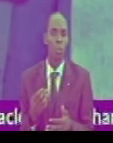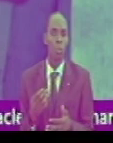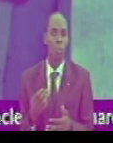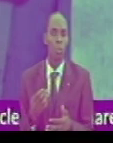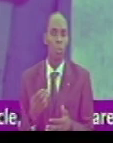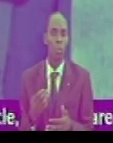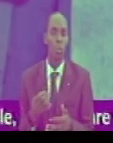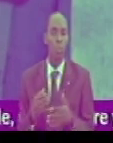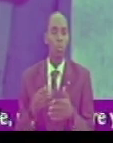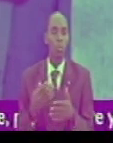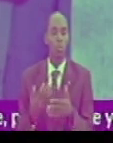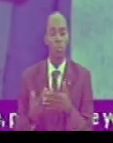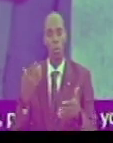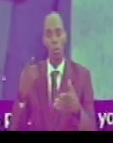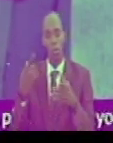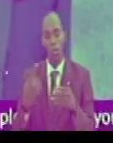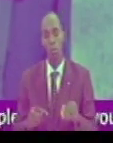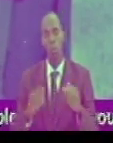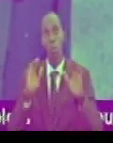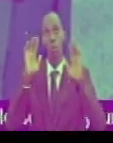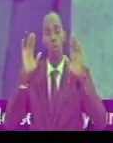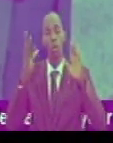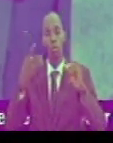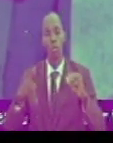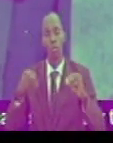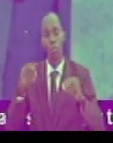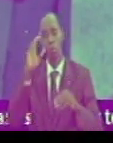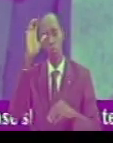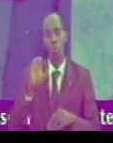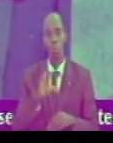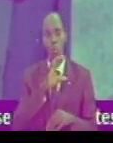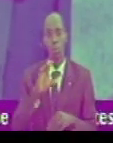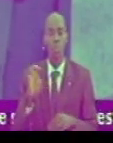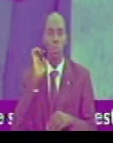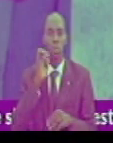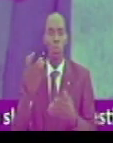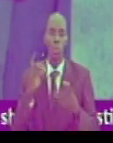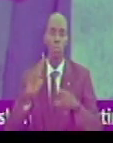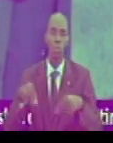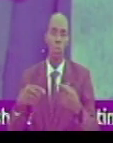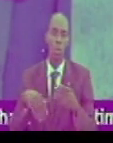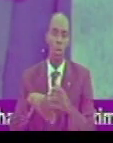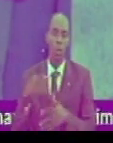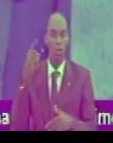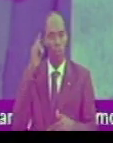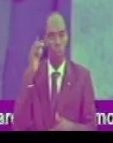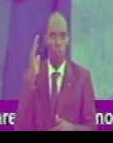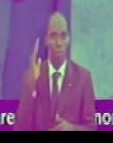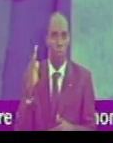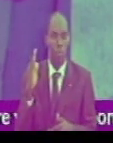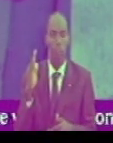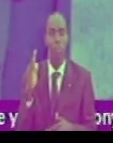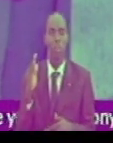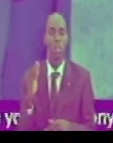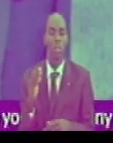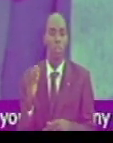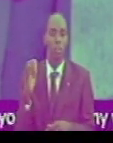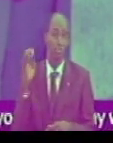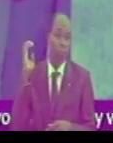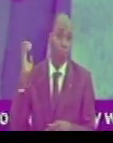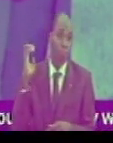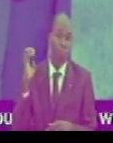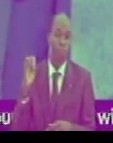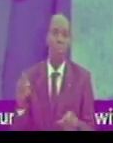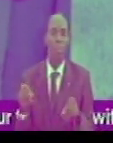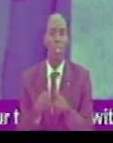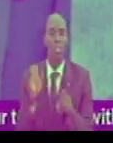evangelism. I normally go out on Wednesday. So when I went, when I wanted to go out, the pain was severe. I was not able to go out. And